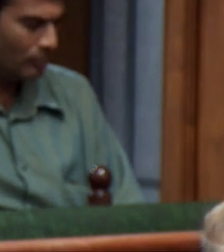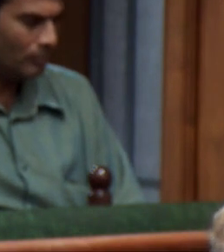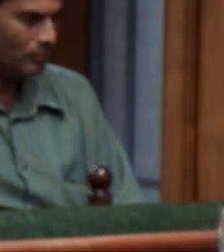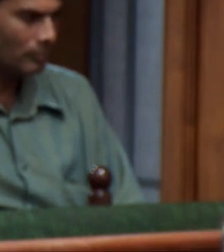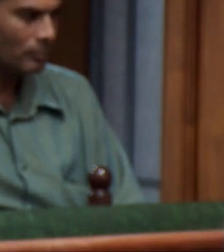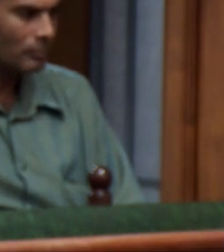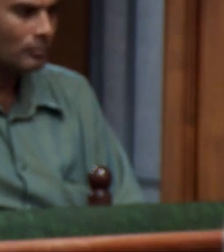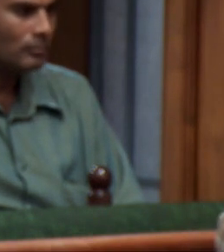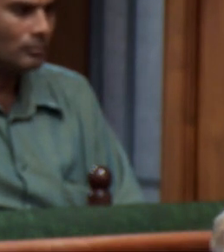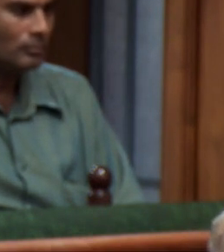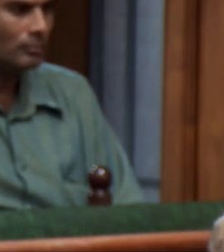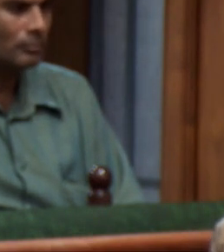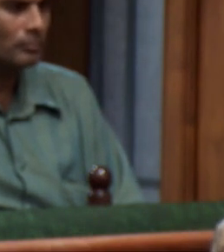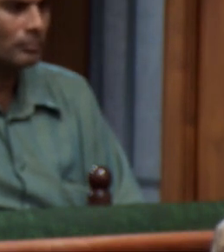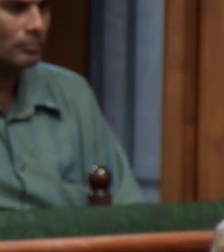which will be given